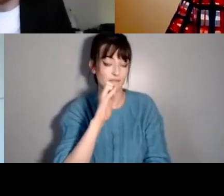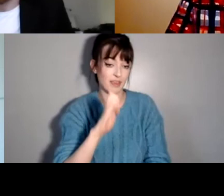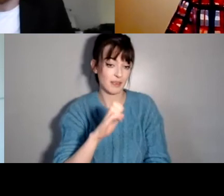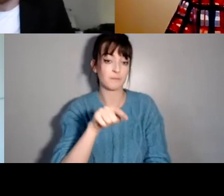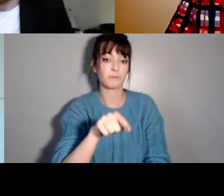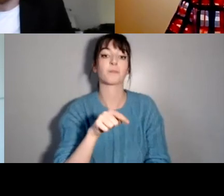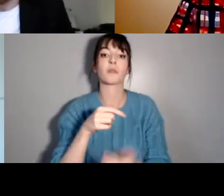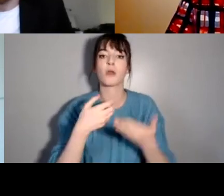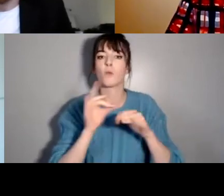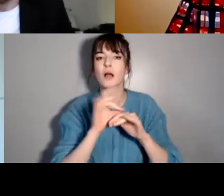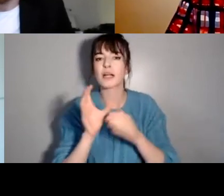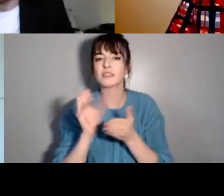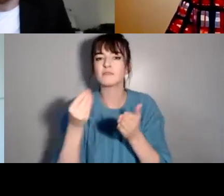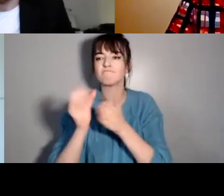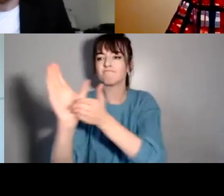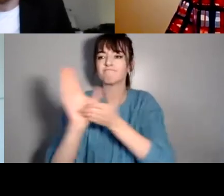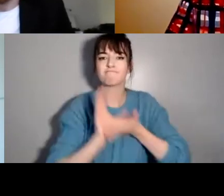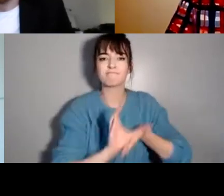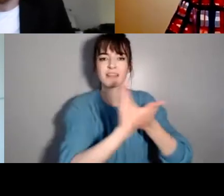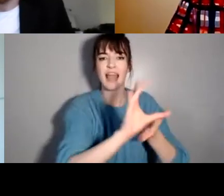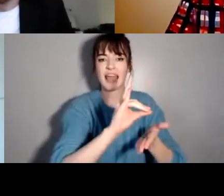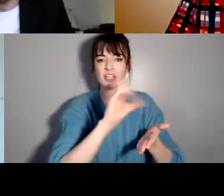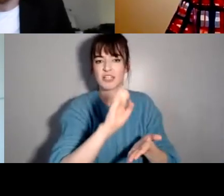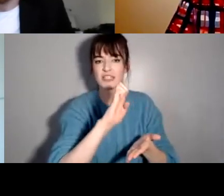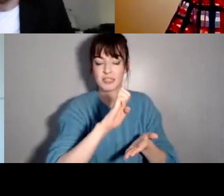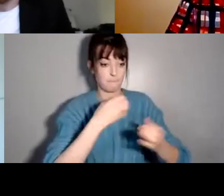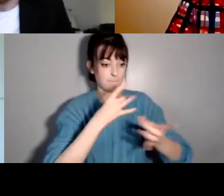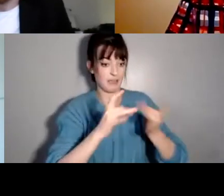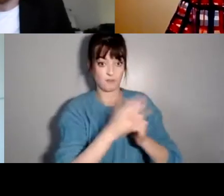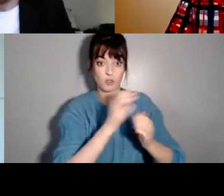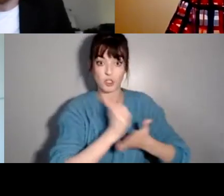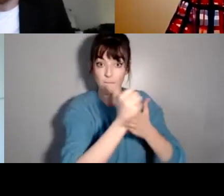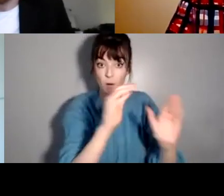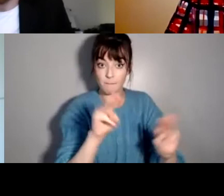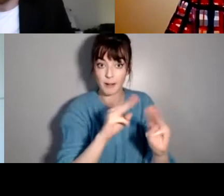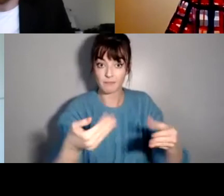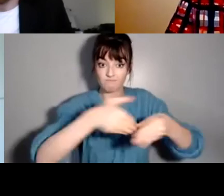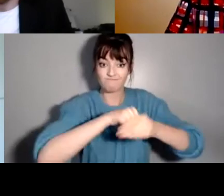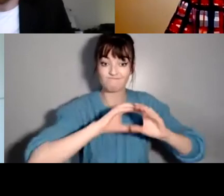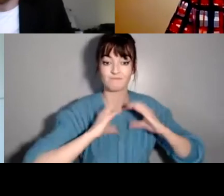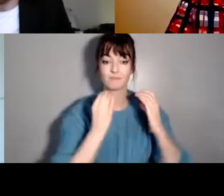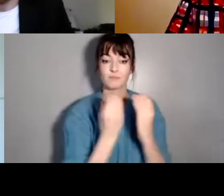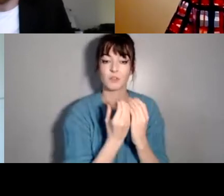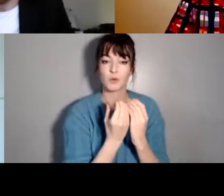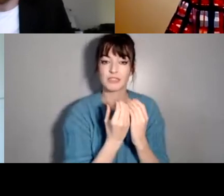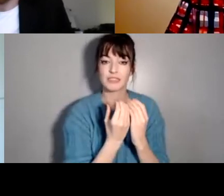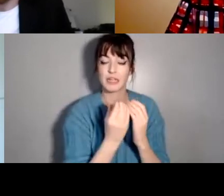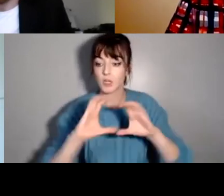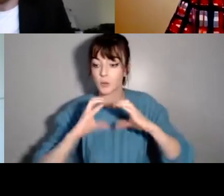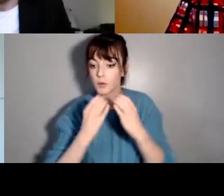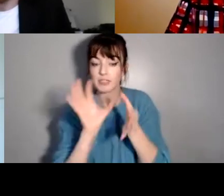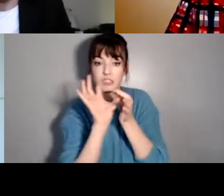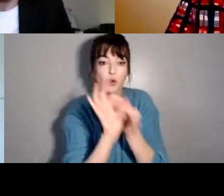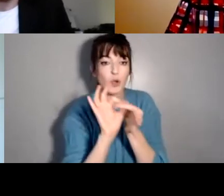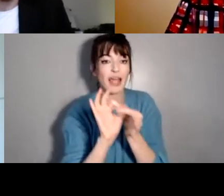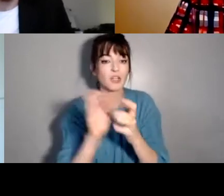work to connect people to community? The capacity review states that roles like community connectors and local area coordinators